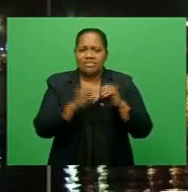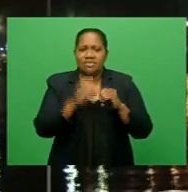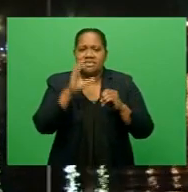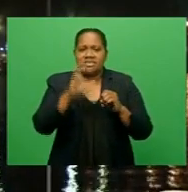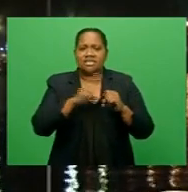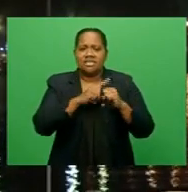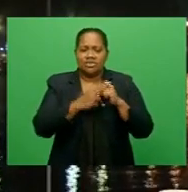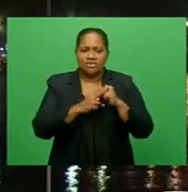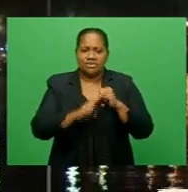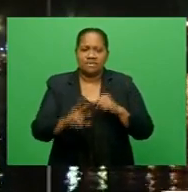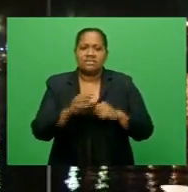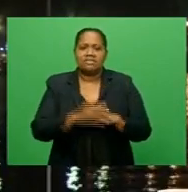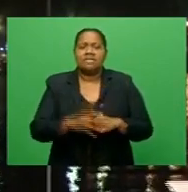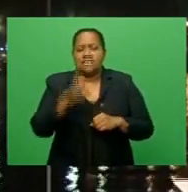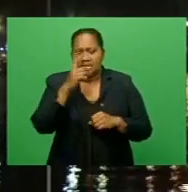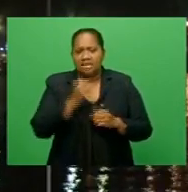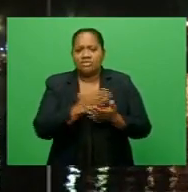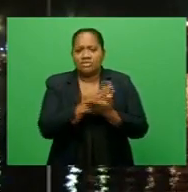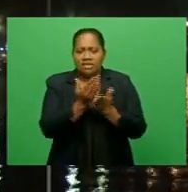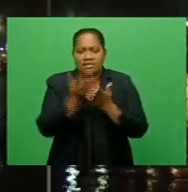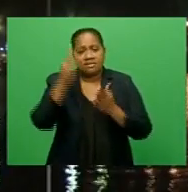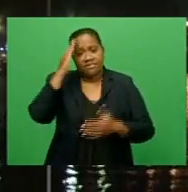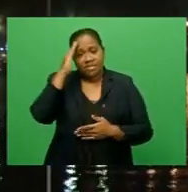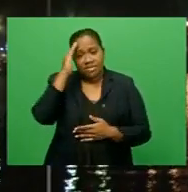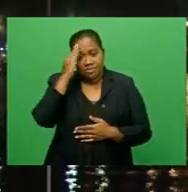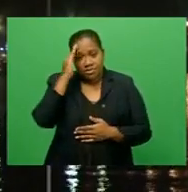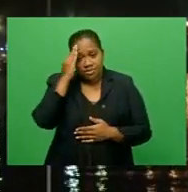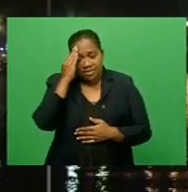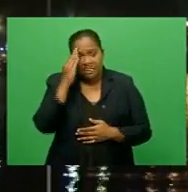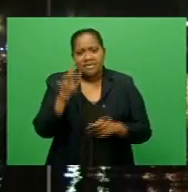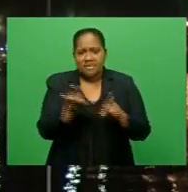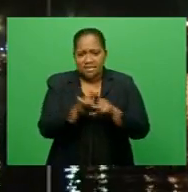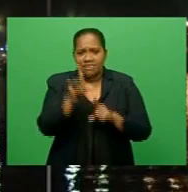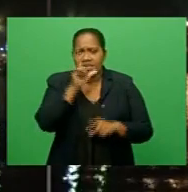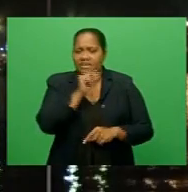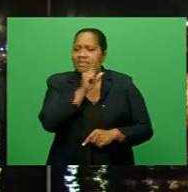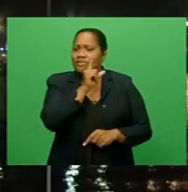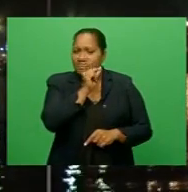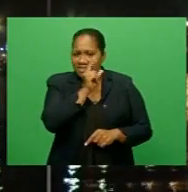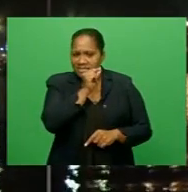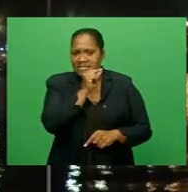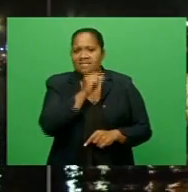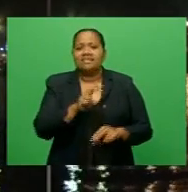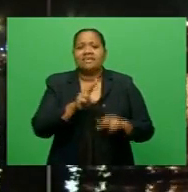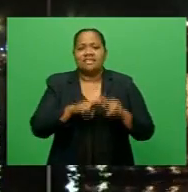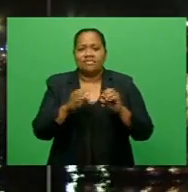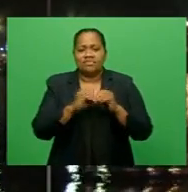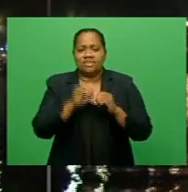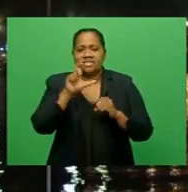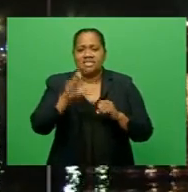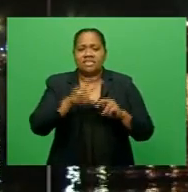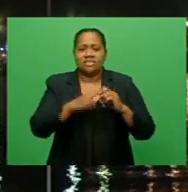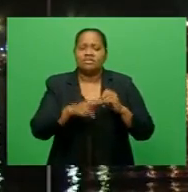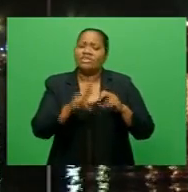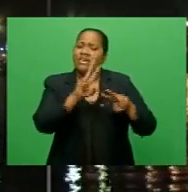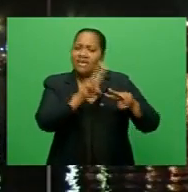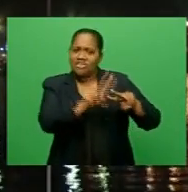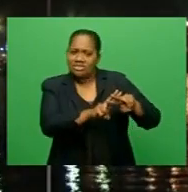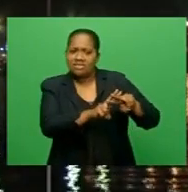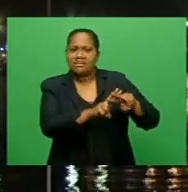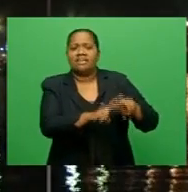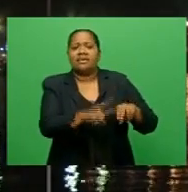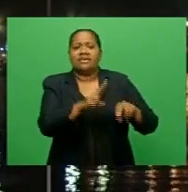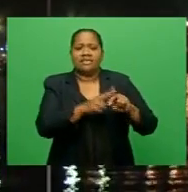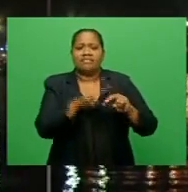fbcnews@fbc.com.fj or share it with us via our Facebook page. You can also follow and tweet at FBC News or hashtag FBC News. And